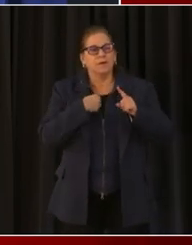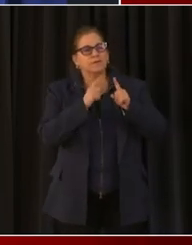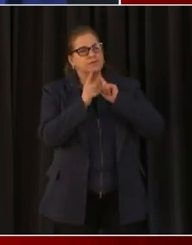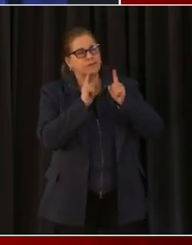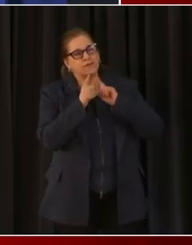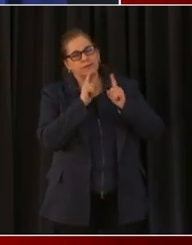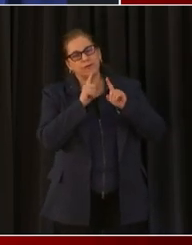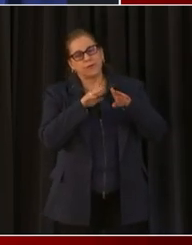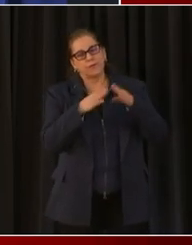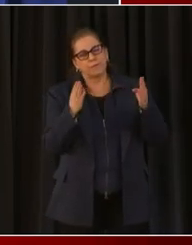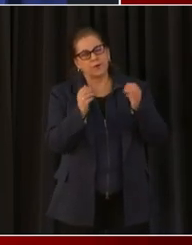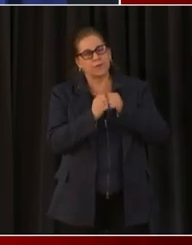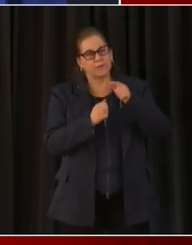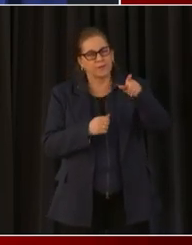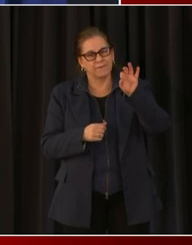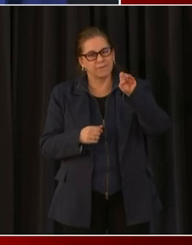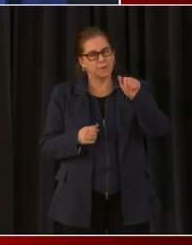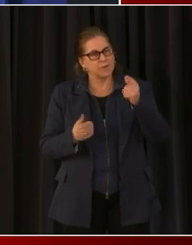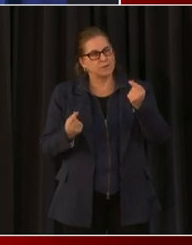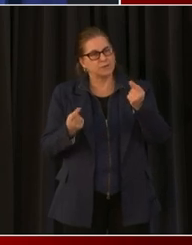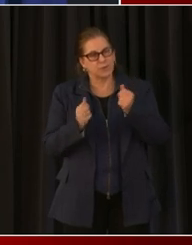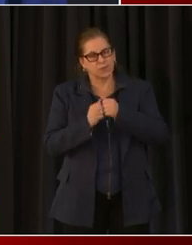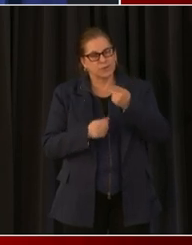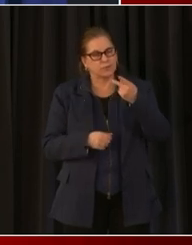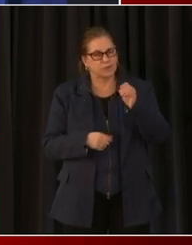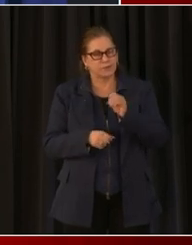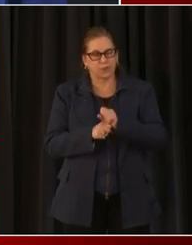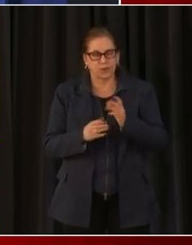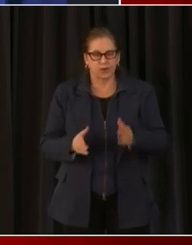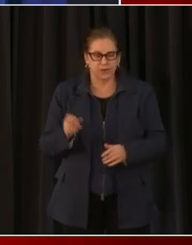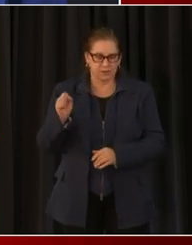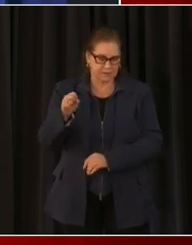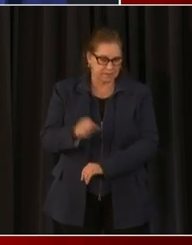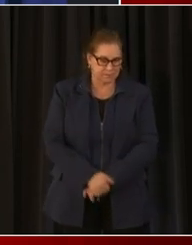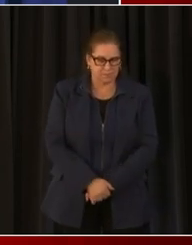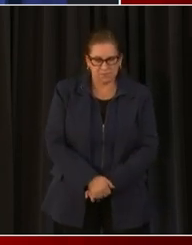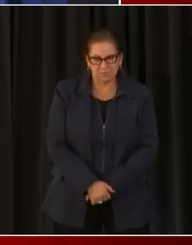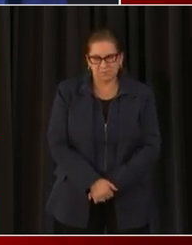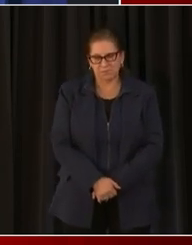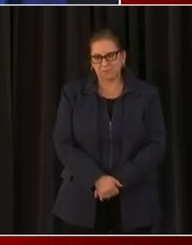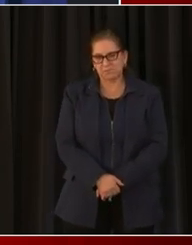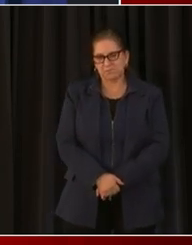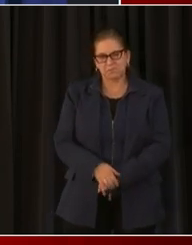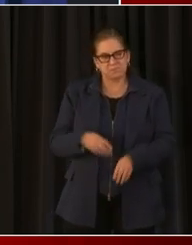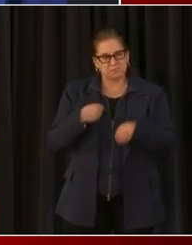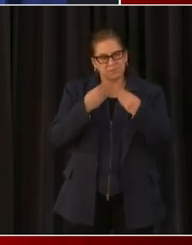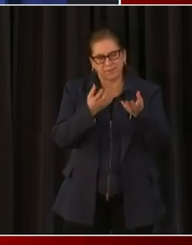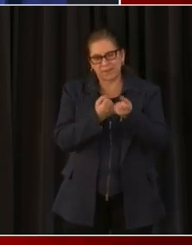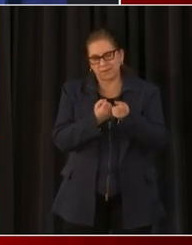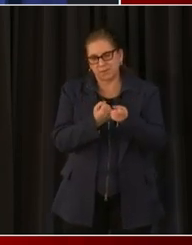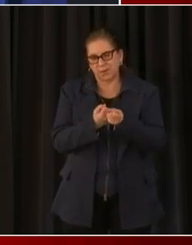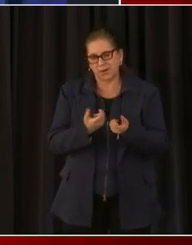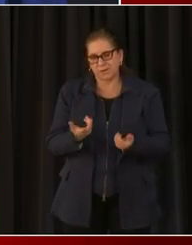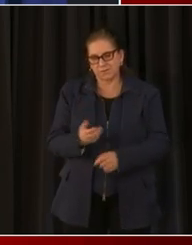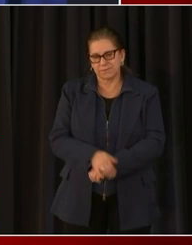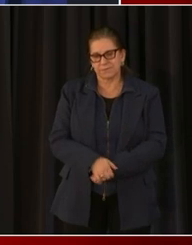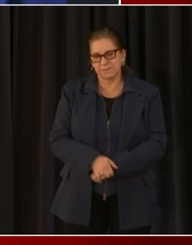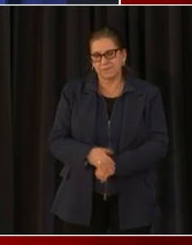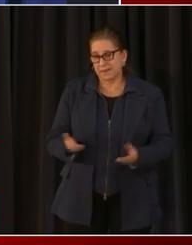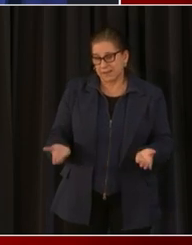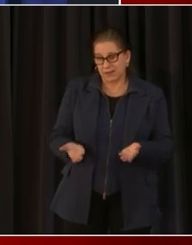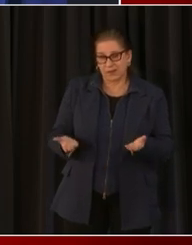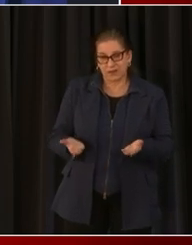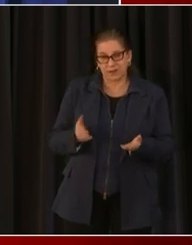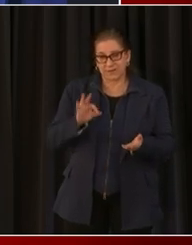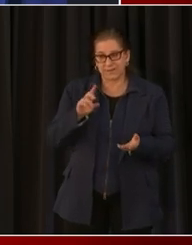discussions going with FEMA and get a different decision about how we will approach federal workers with a supplemental supply of vaccine into the district